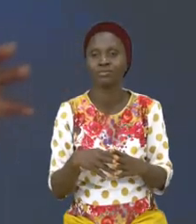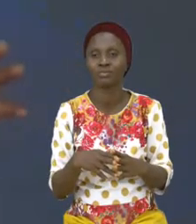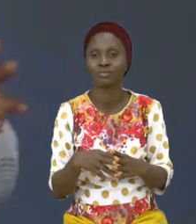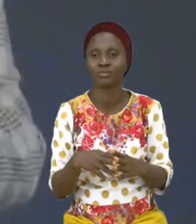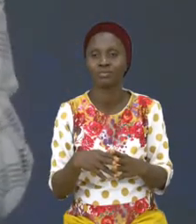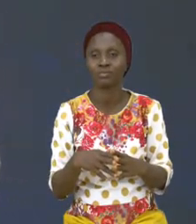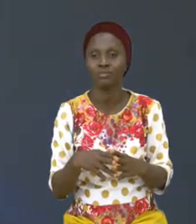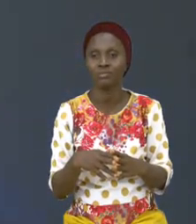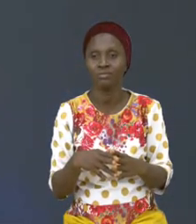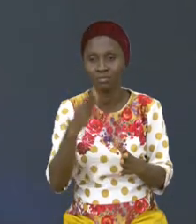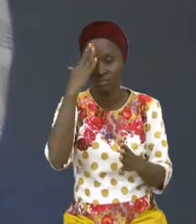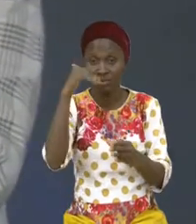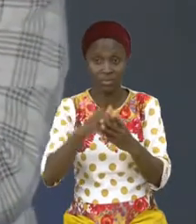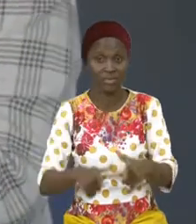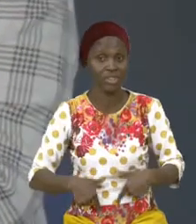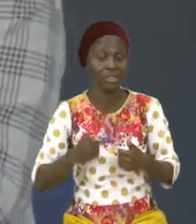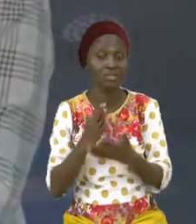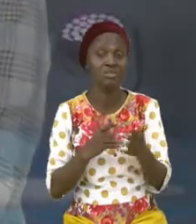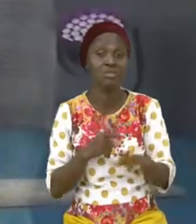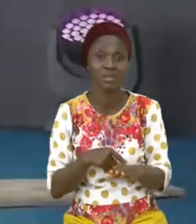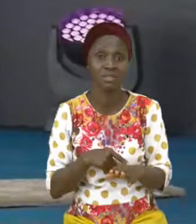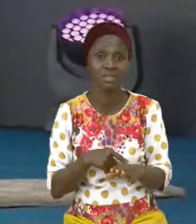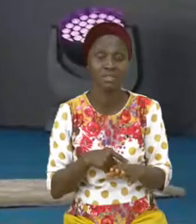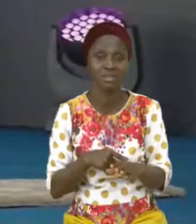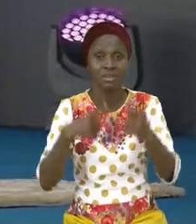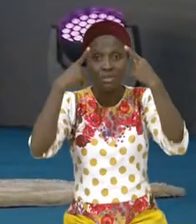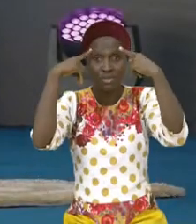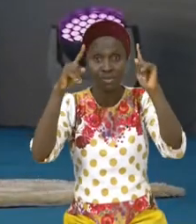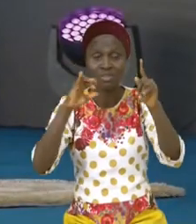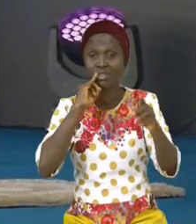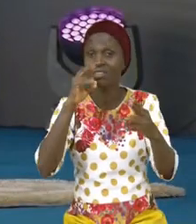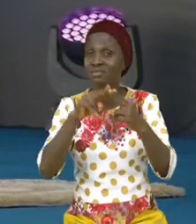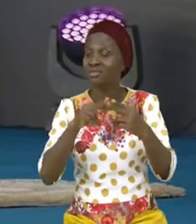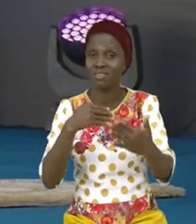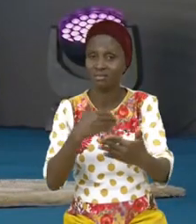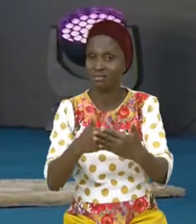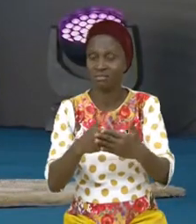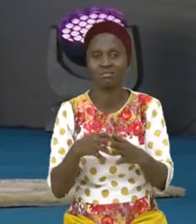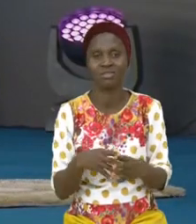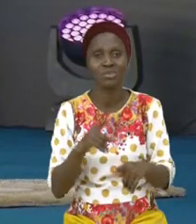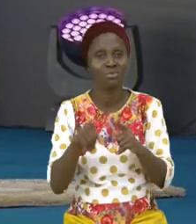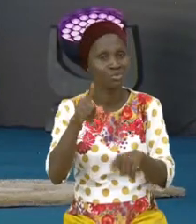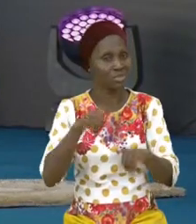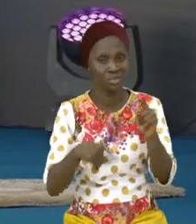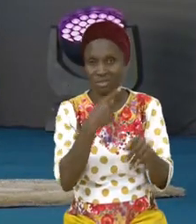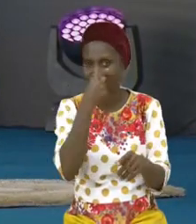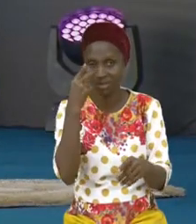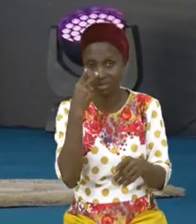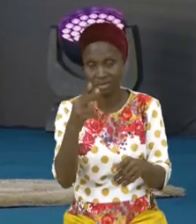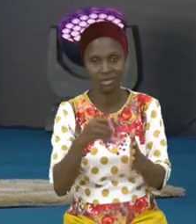life sometimes success is very near but we can see it